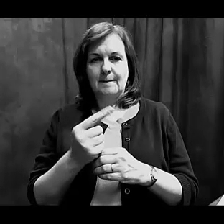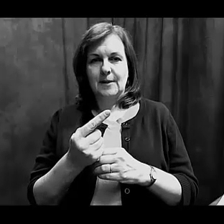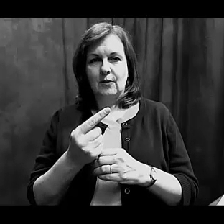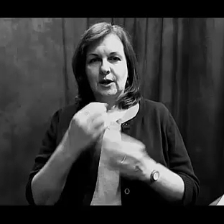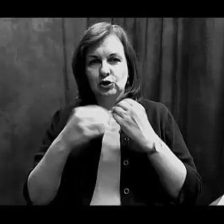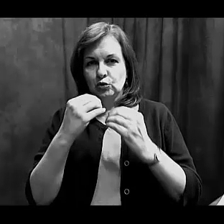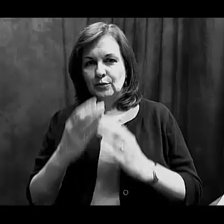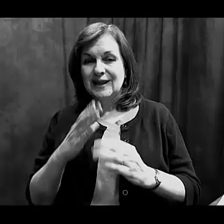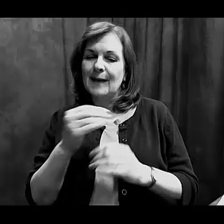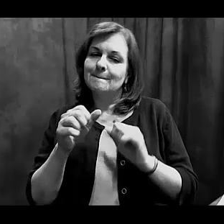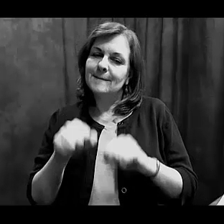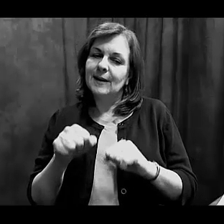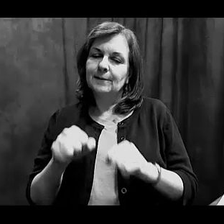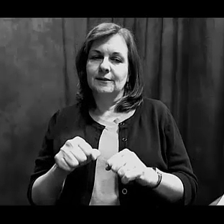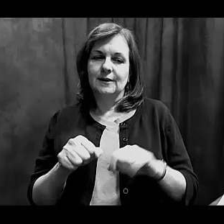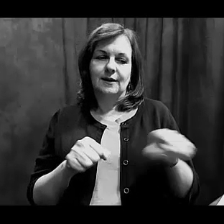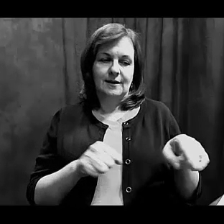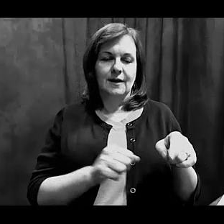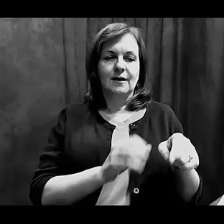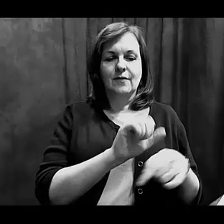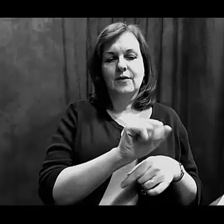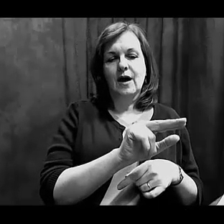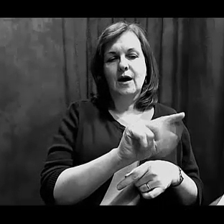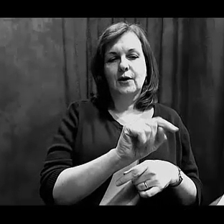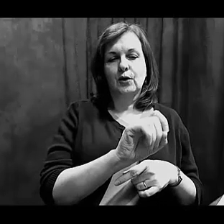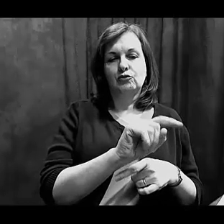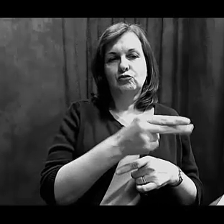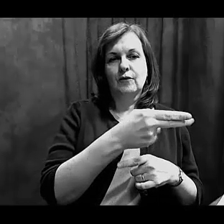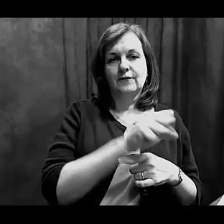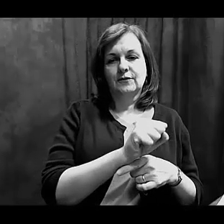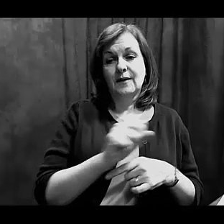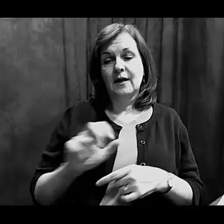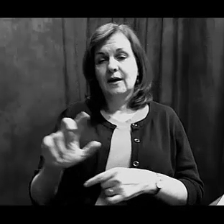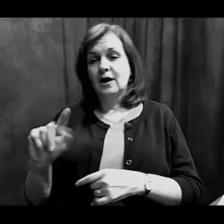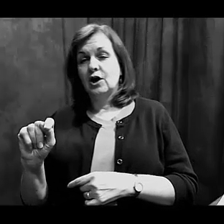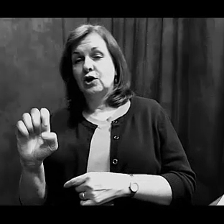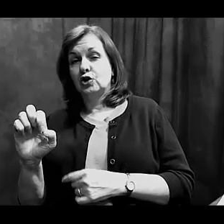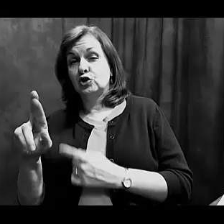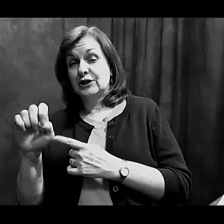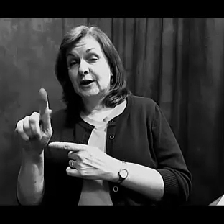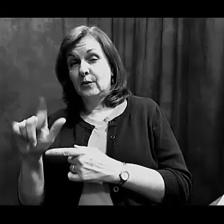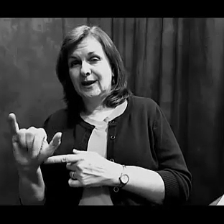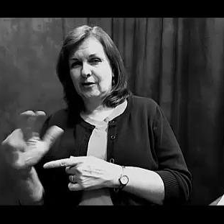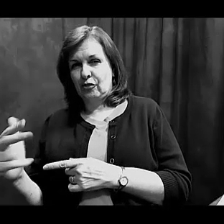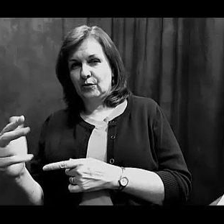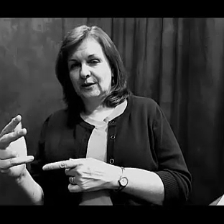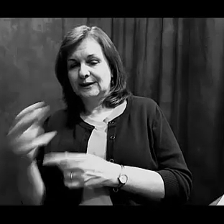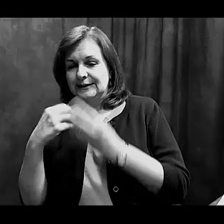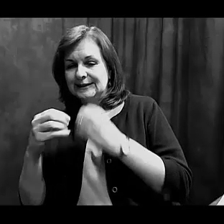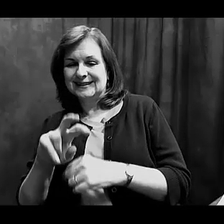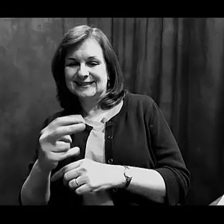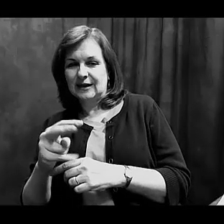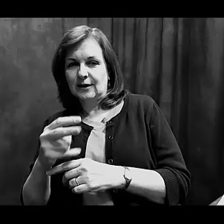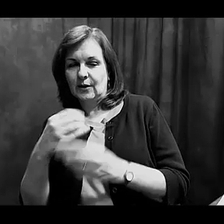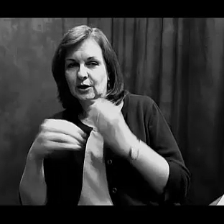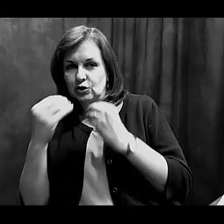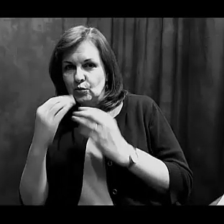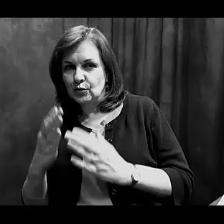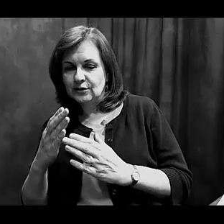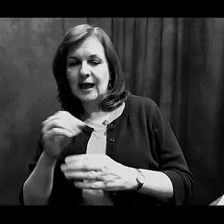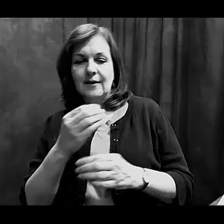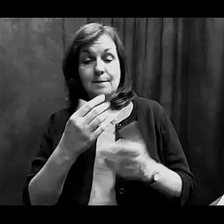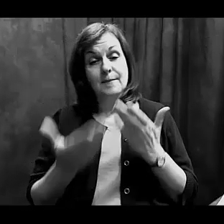primary consumers and potentially the autotrophs. The tertiary consumers eat the secondary